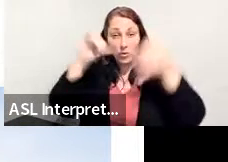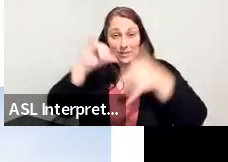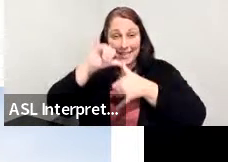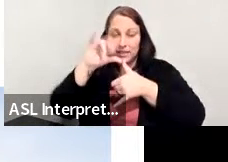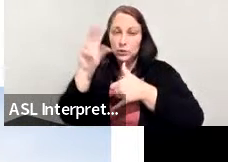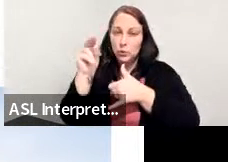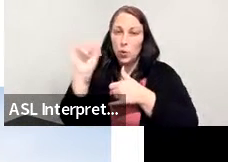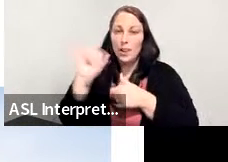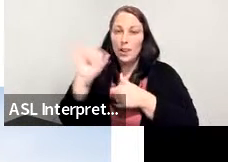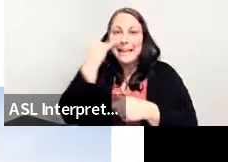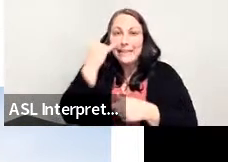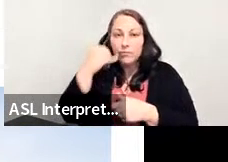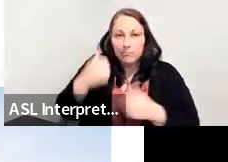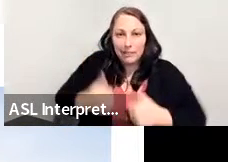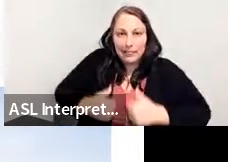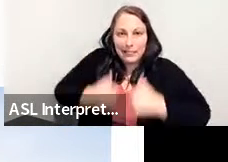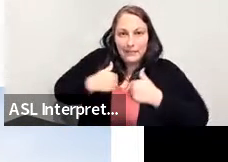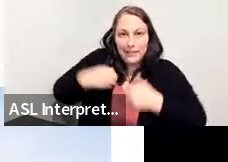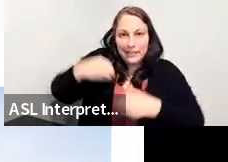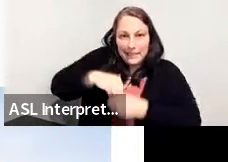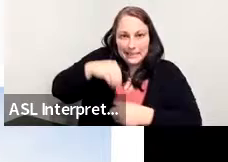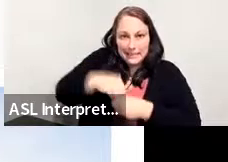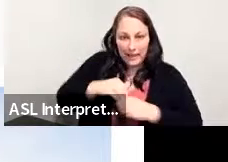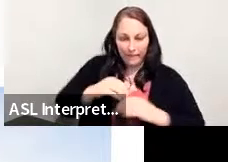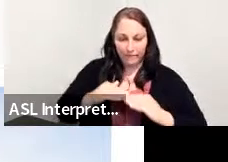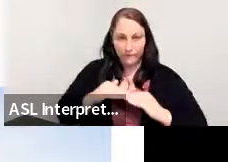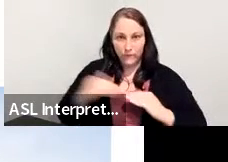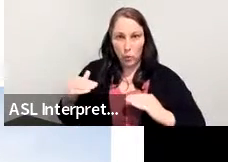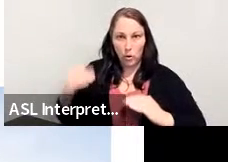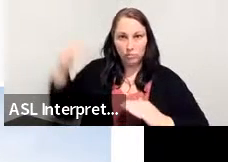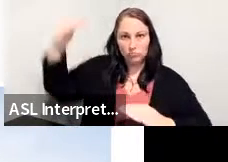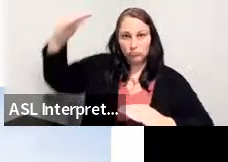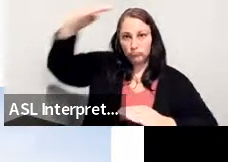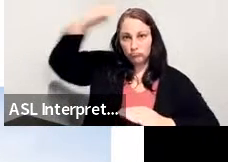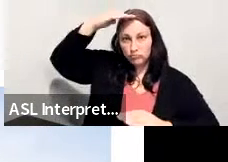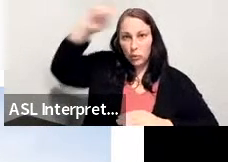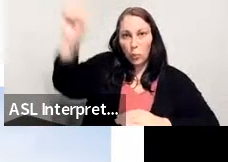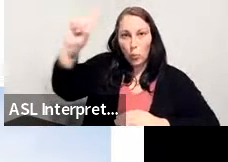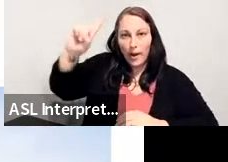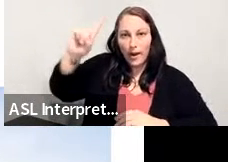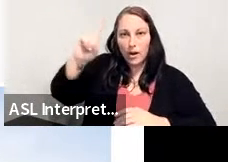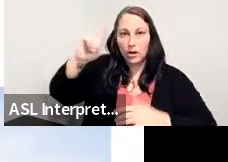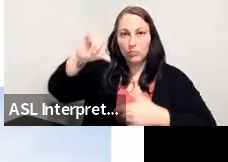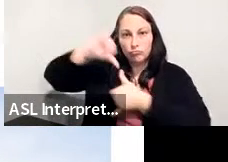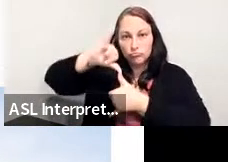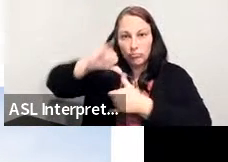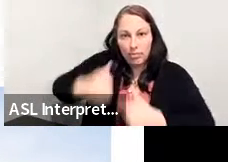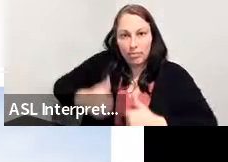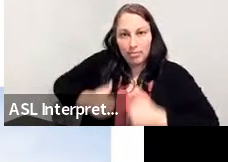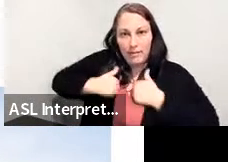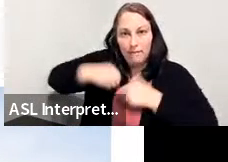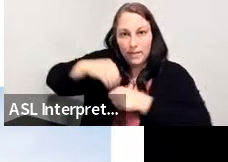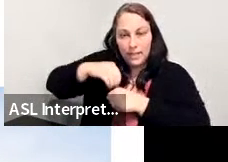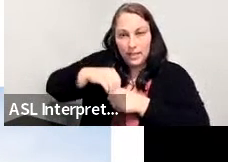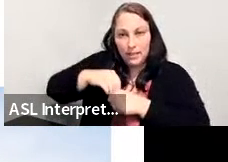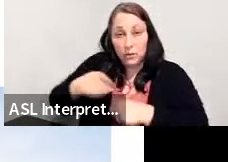out a measuring tape. What's the height of the ceiling from the floor? Okay, Michi, do you know that offhand?